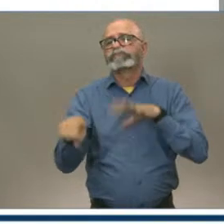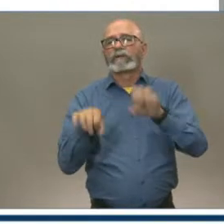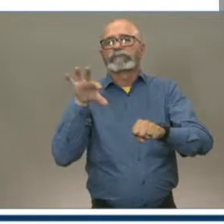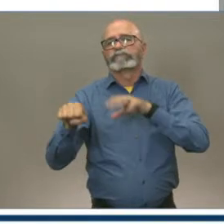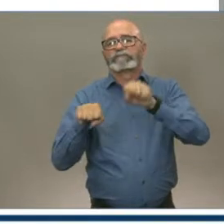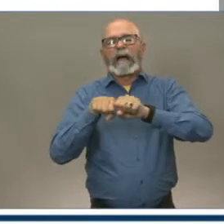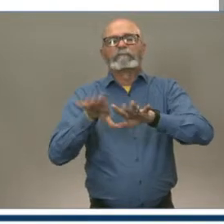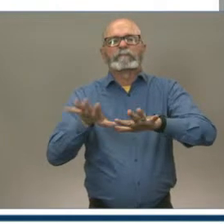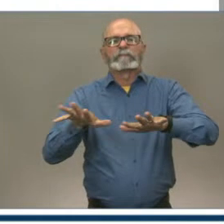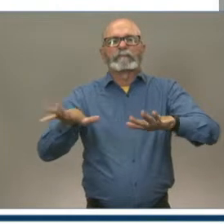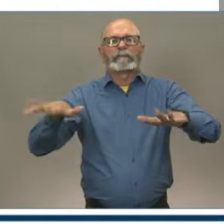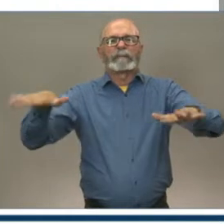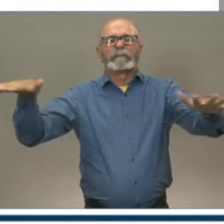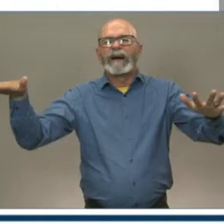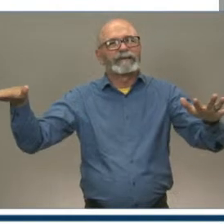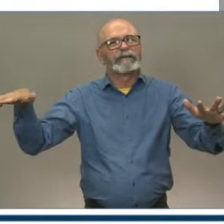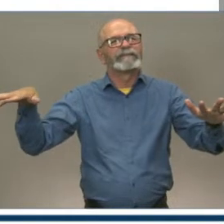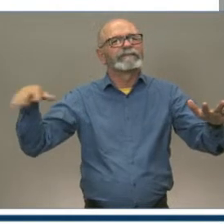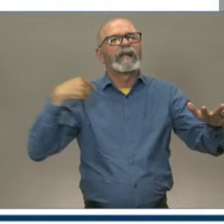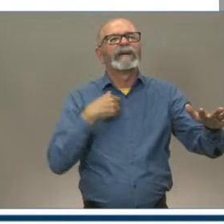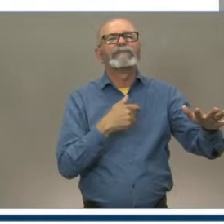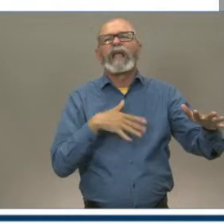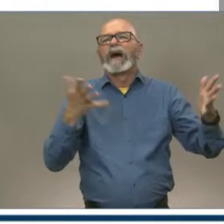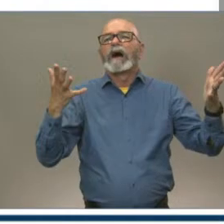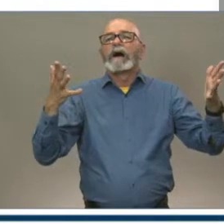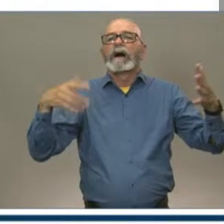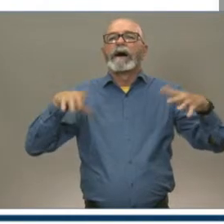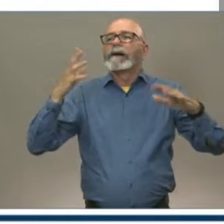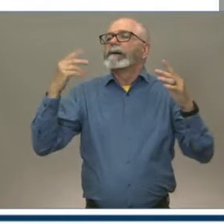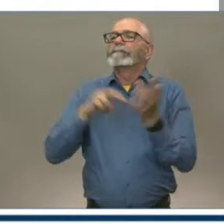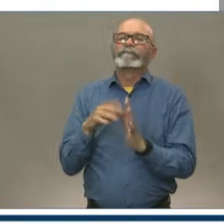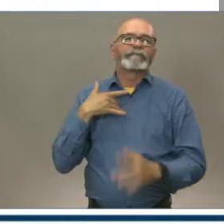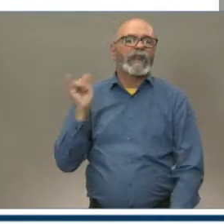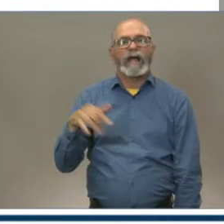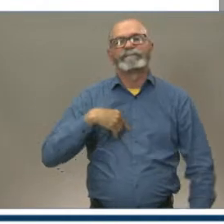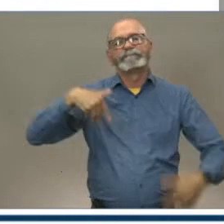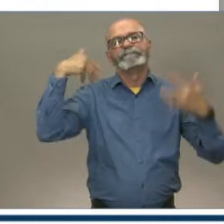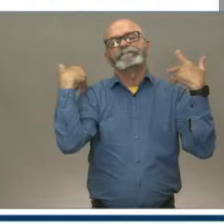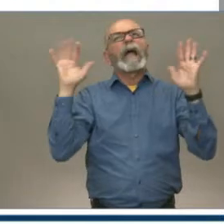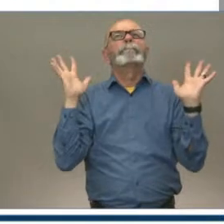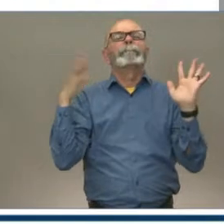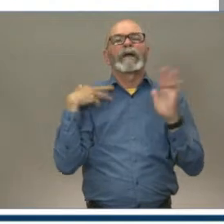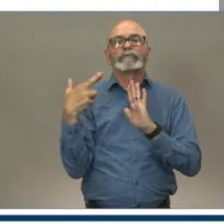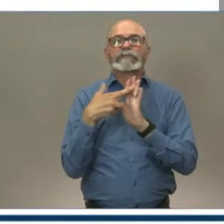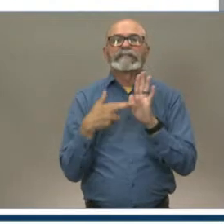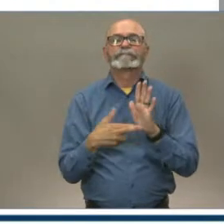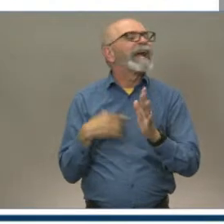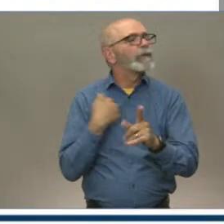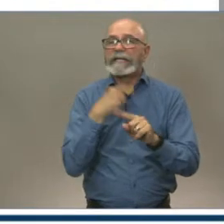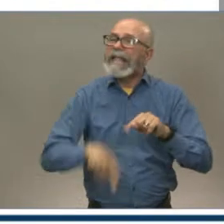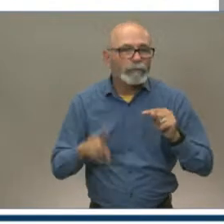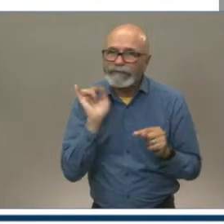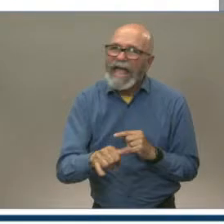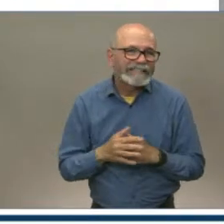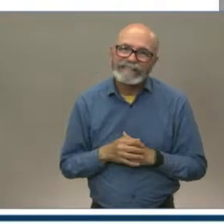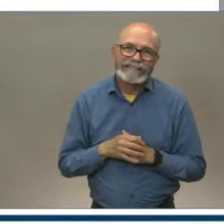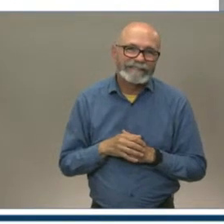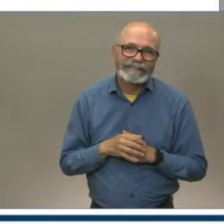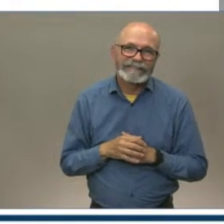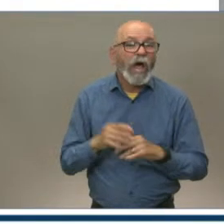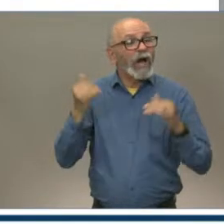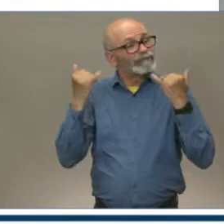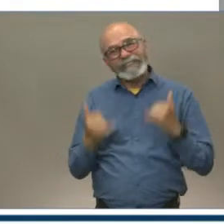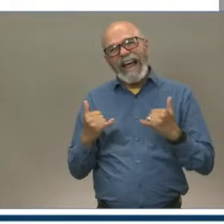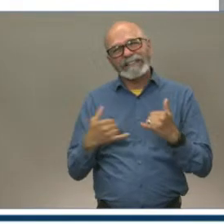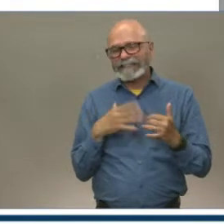hard not to throw our hands up and say the heck with all these restrictions, but we can't. We can't stop now. Not when we are so